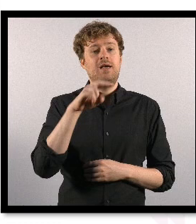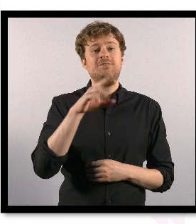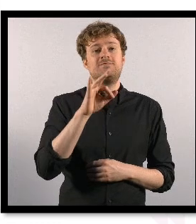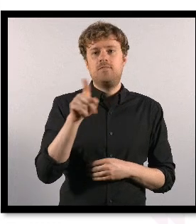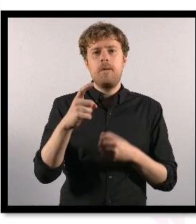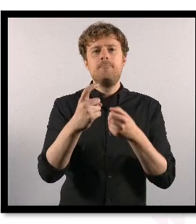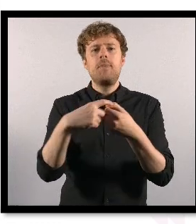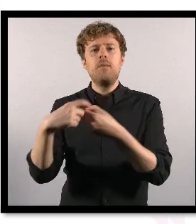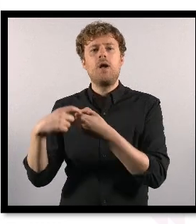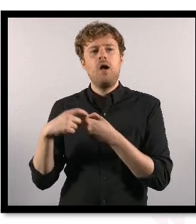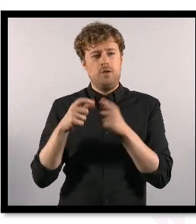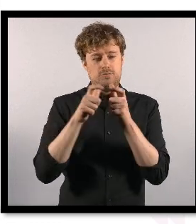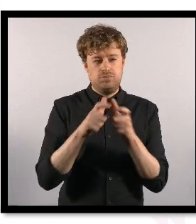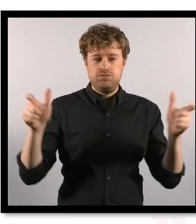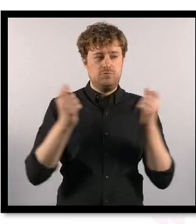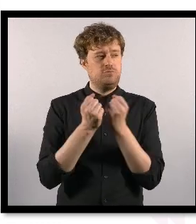to help us to keep thriving here?